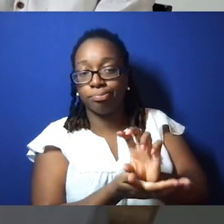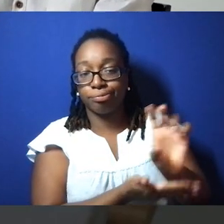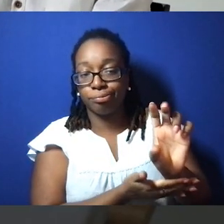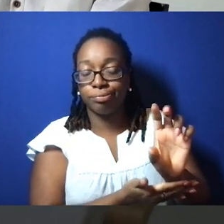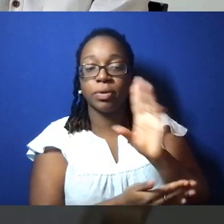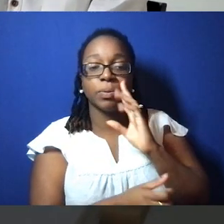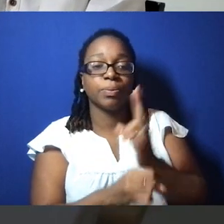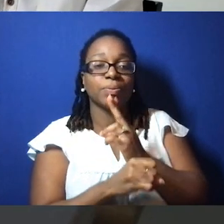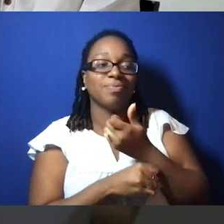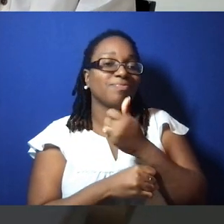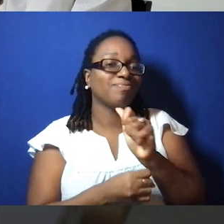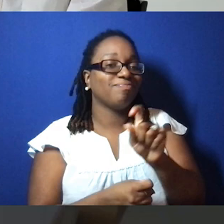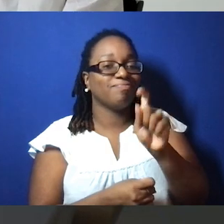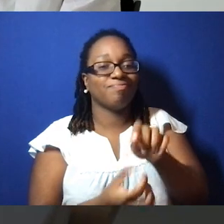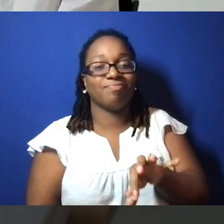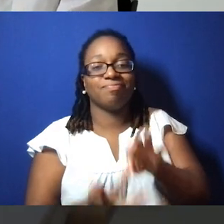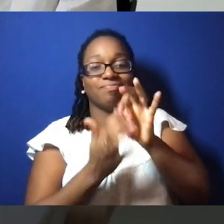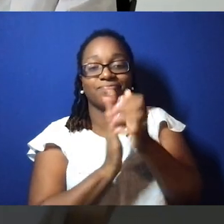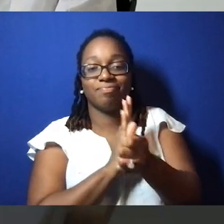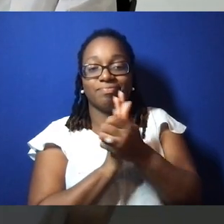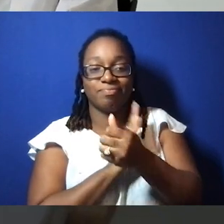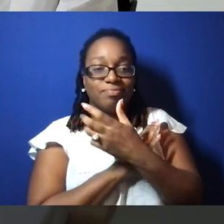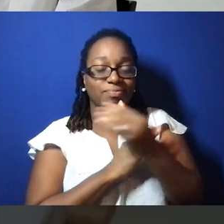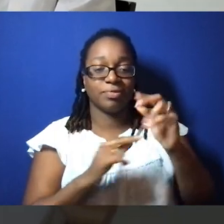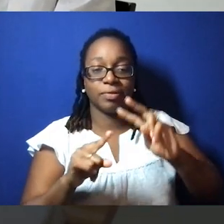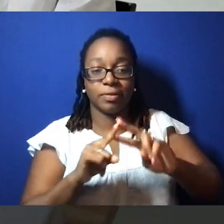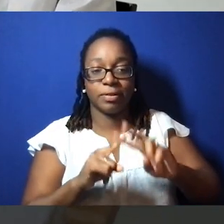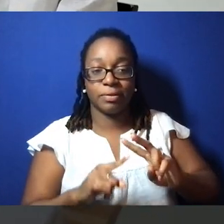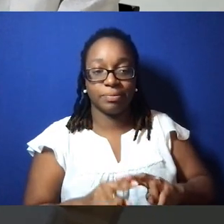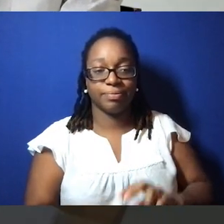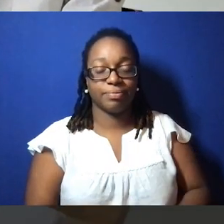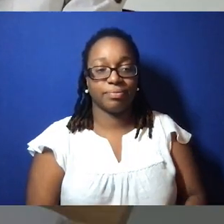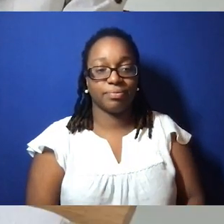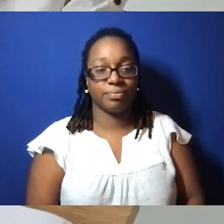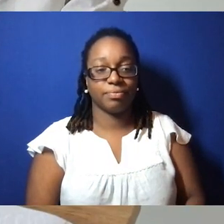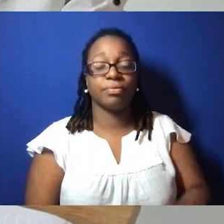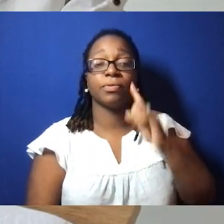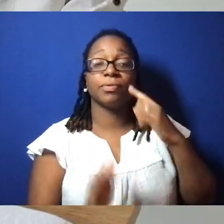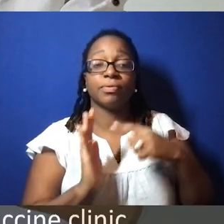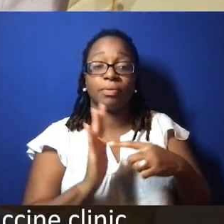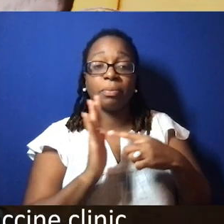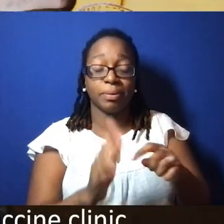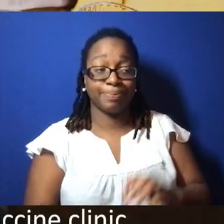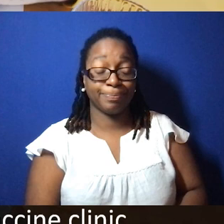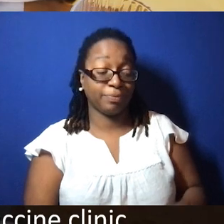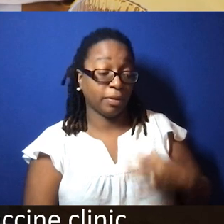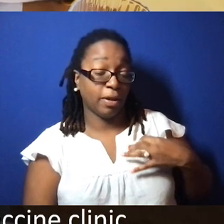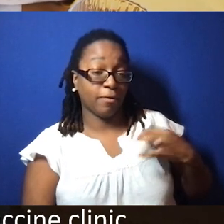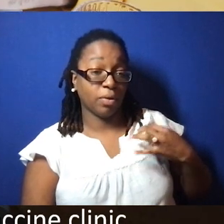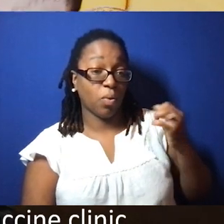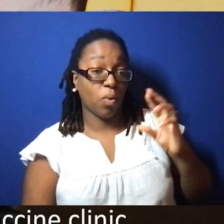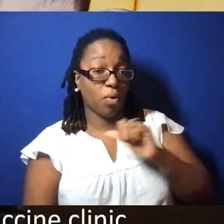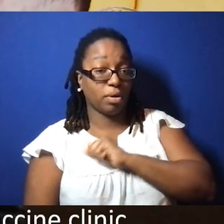impartially, and use any necessary specialized skills and vocabulary. For example,